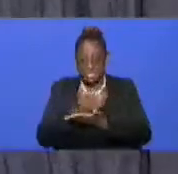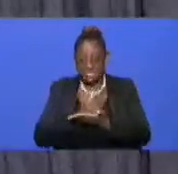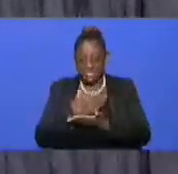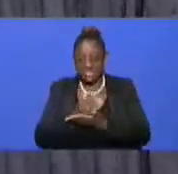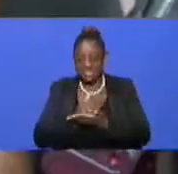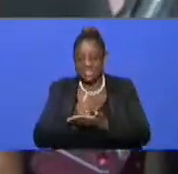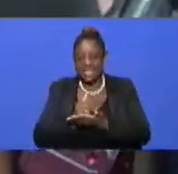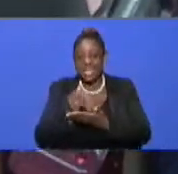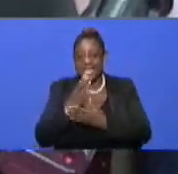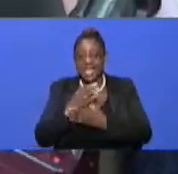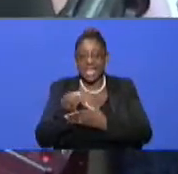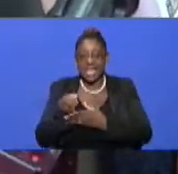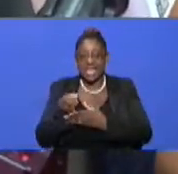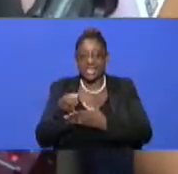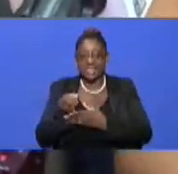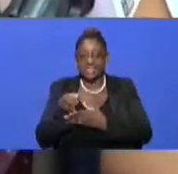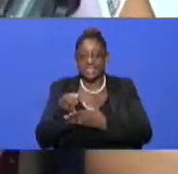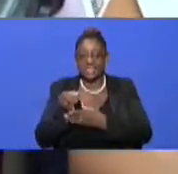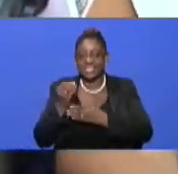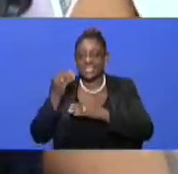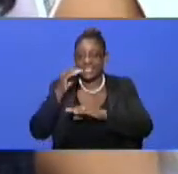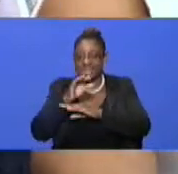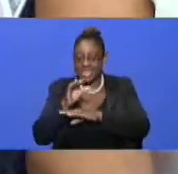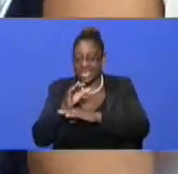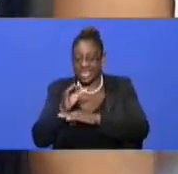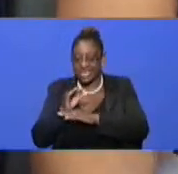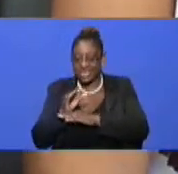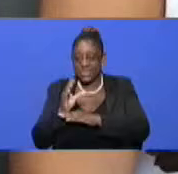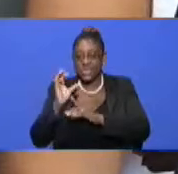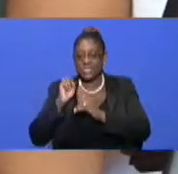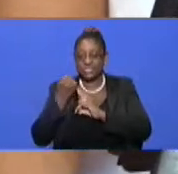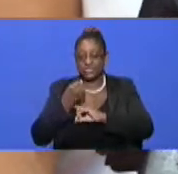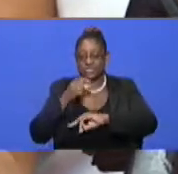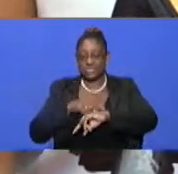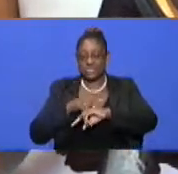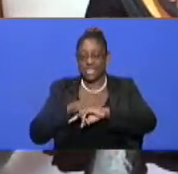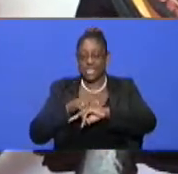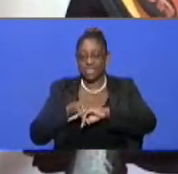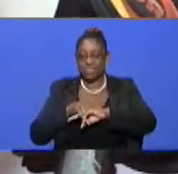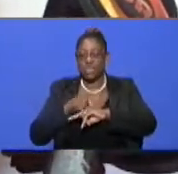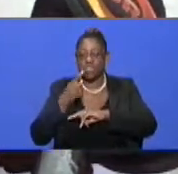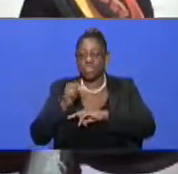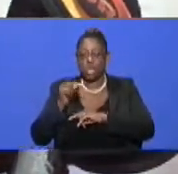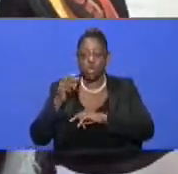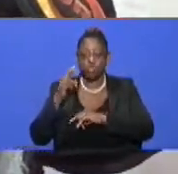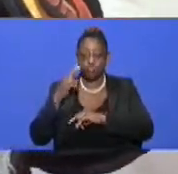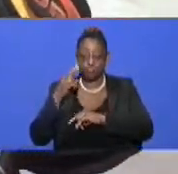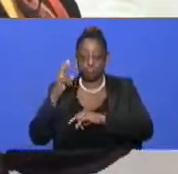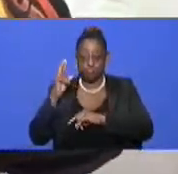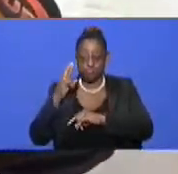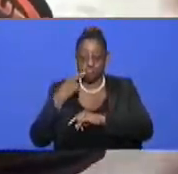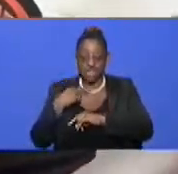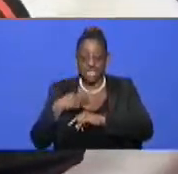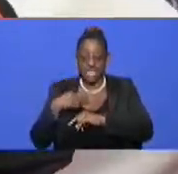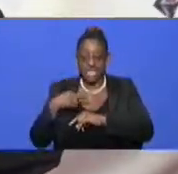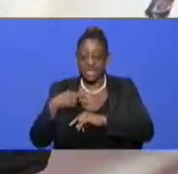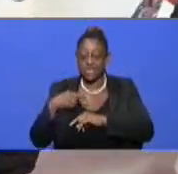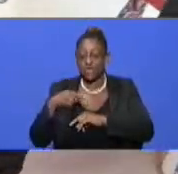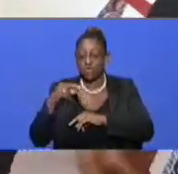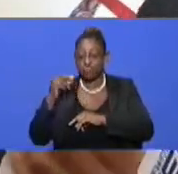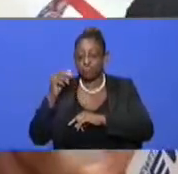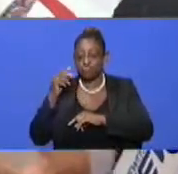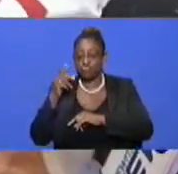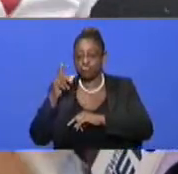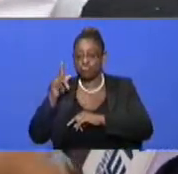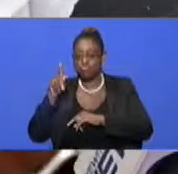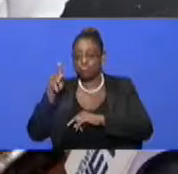as one of the most anticipated nights on the annual social calendar, the Red Ribbon Ball. Well, get the glitz, the glam, and those